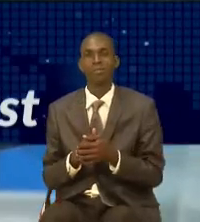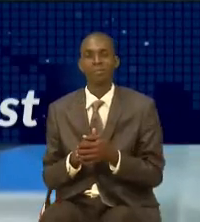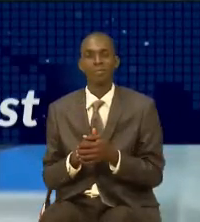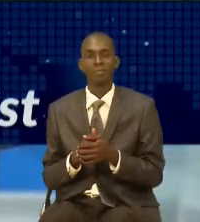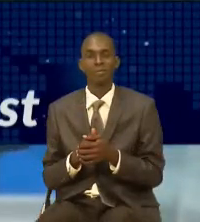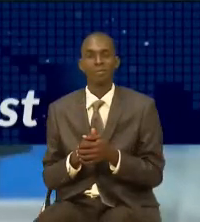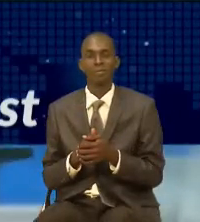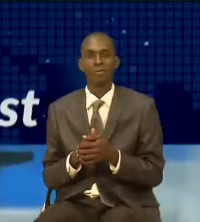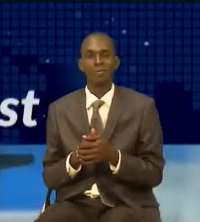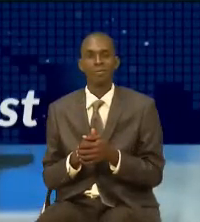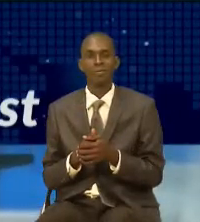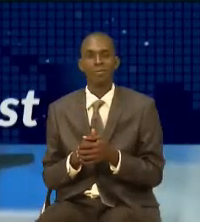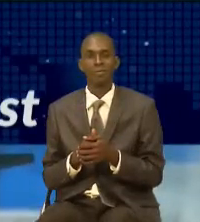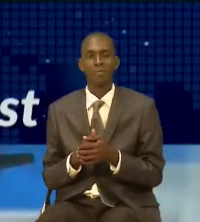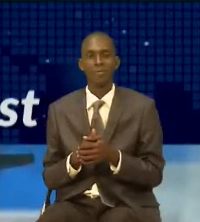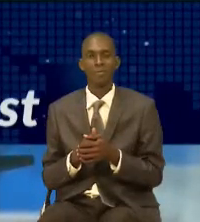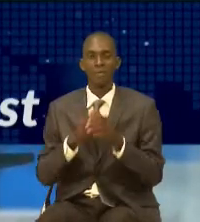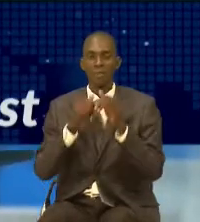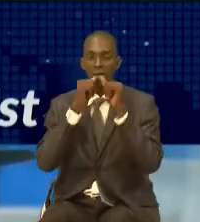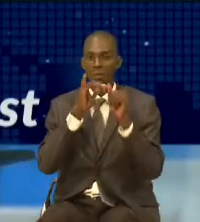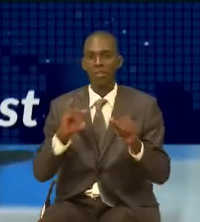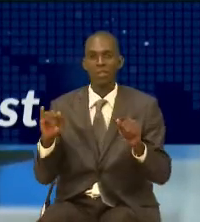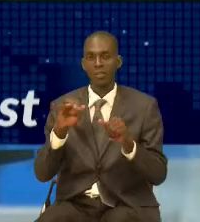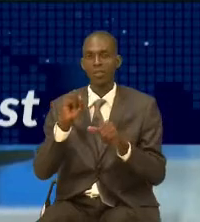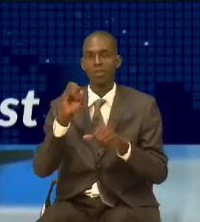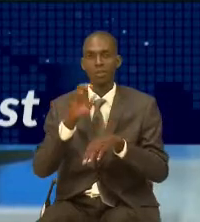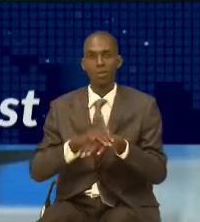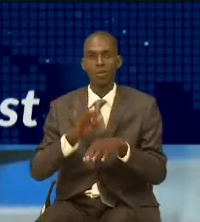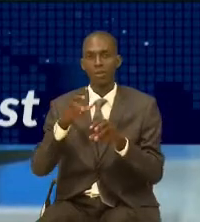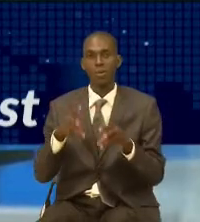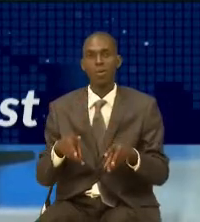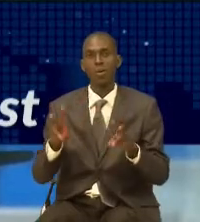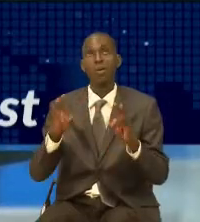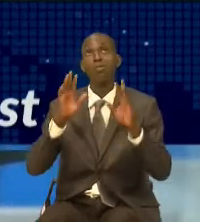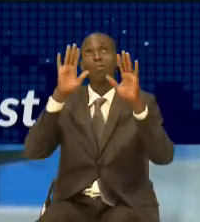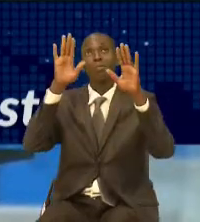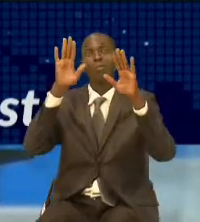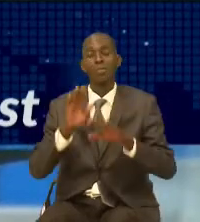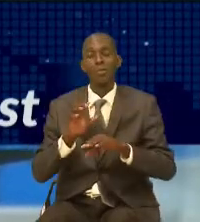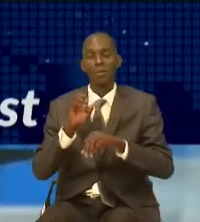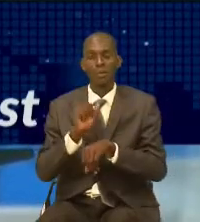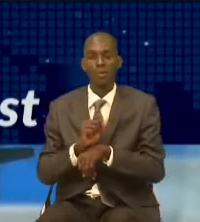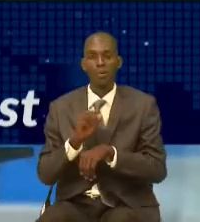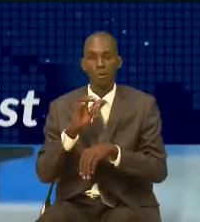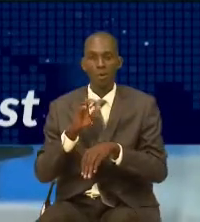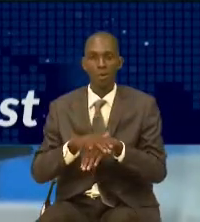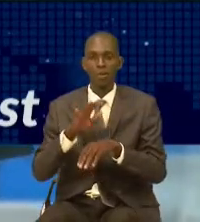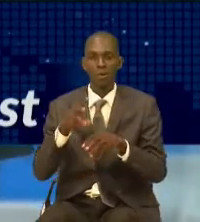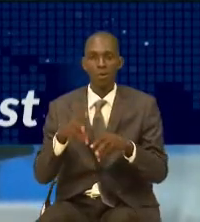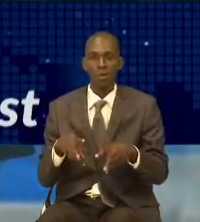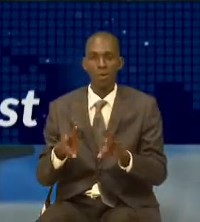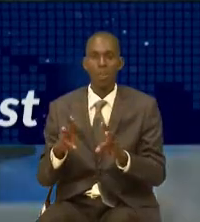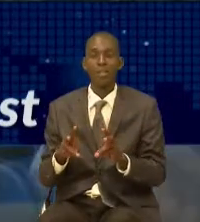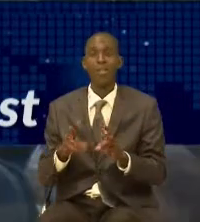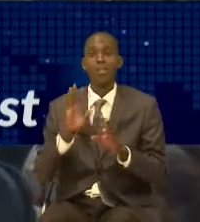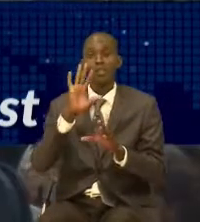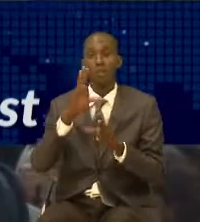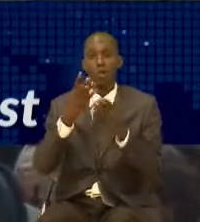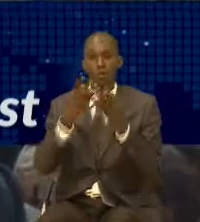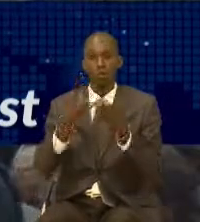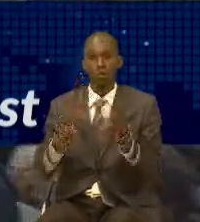blessings on your way miracles on your way your solution is tonight